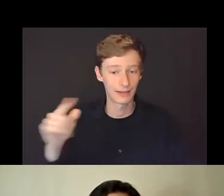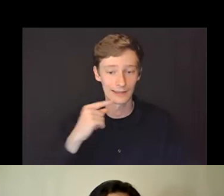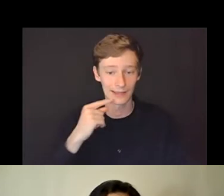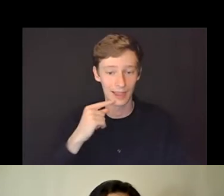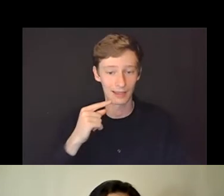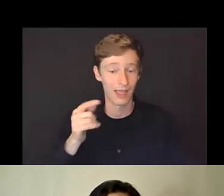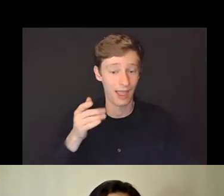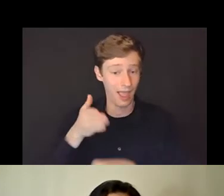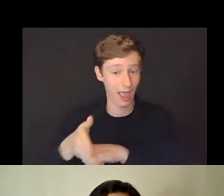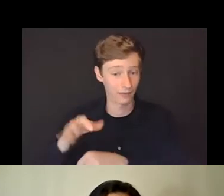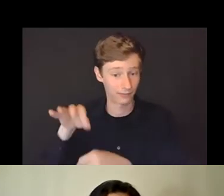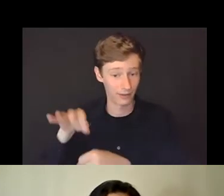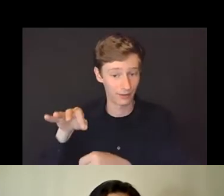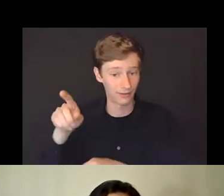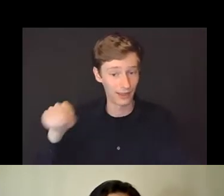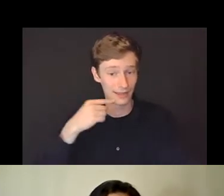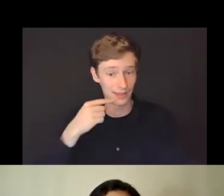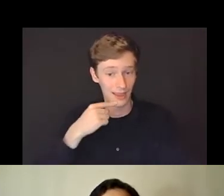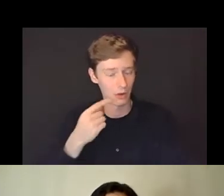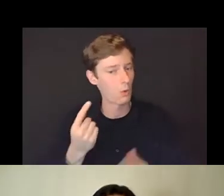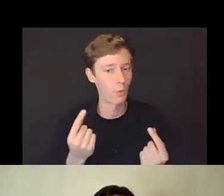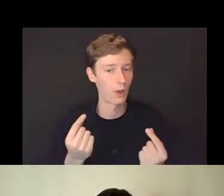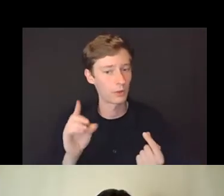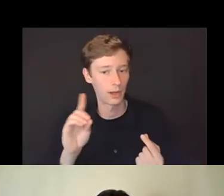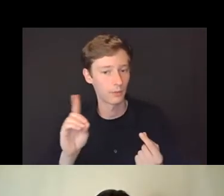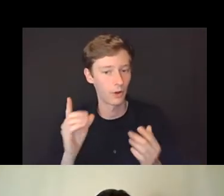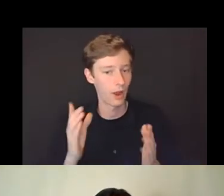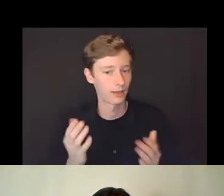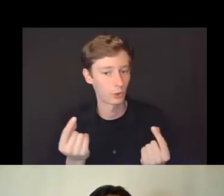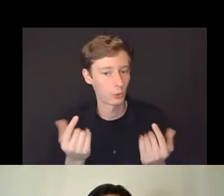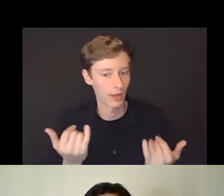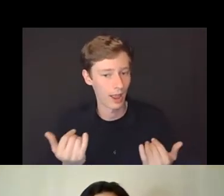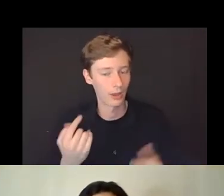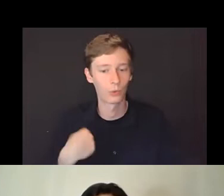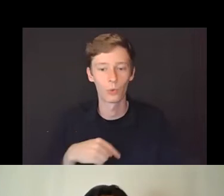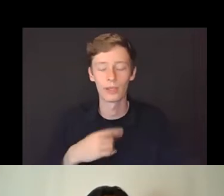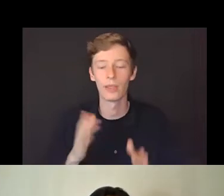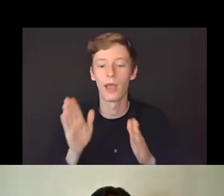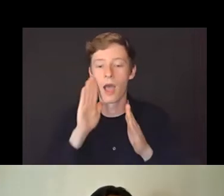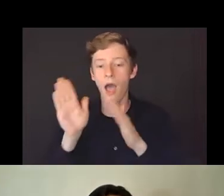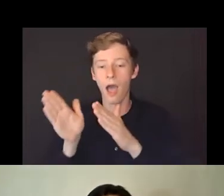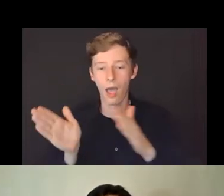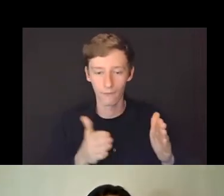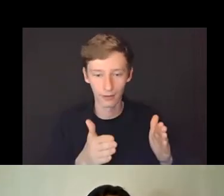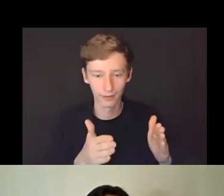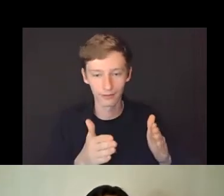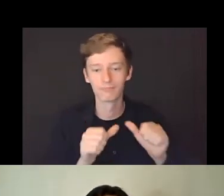do now? We pivot and punch. Okay. So that's what we have to do